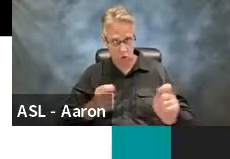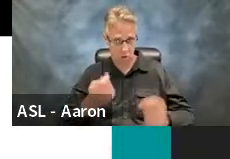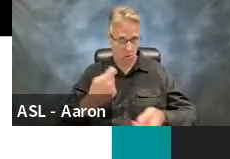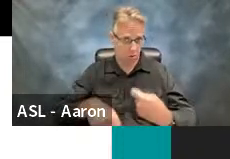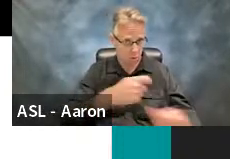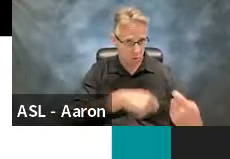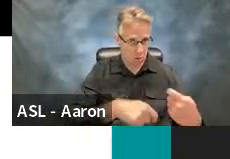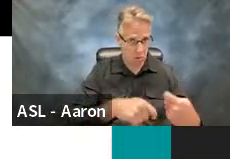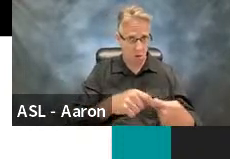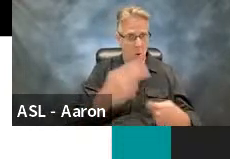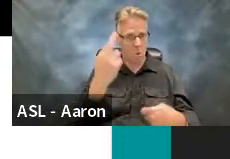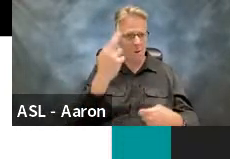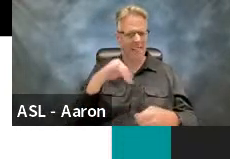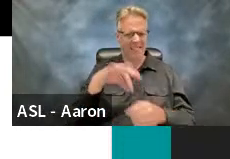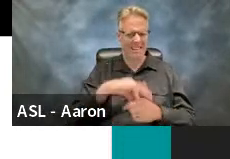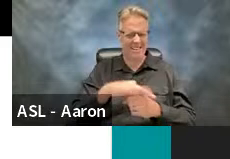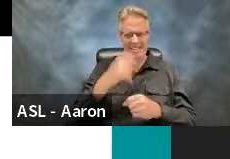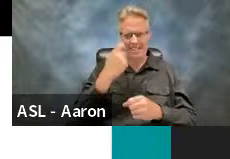to the elections?